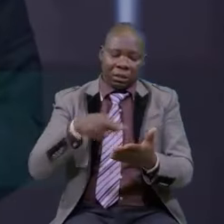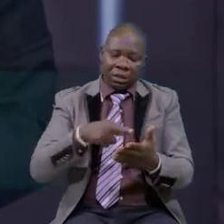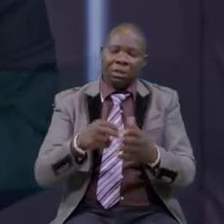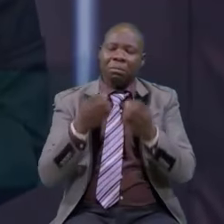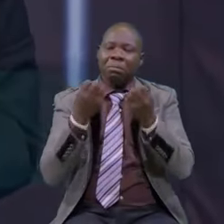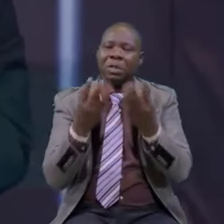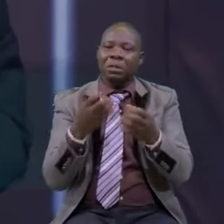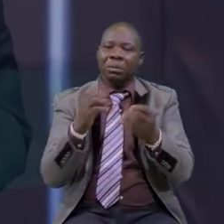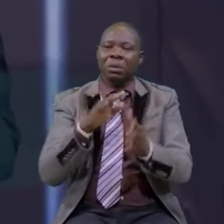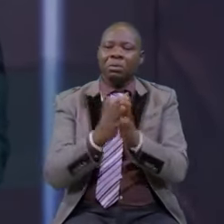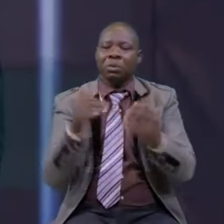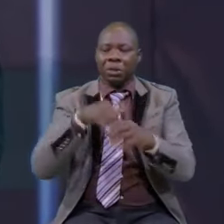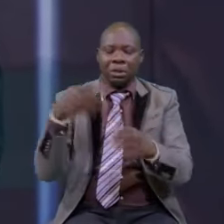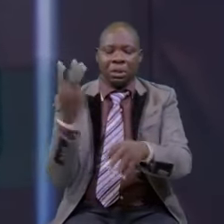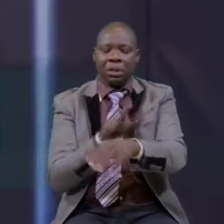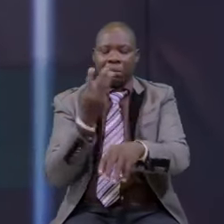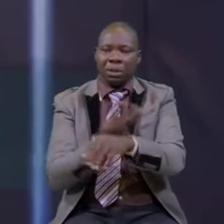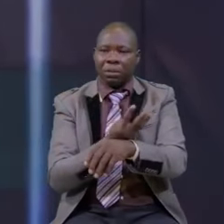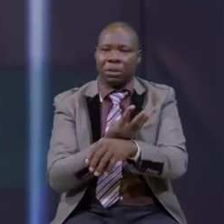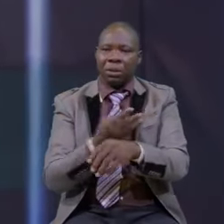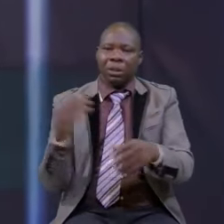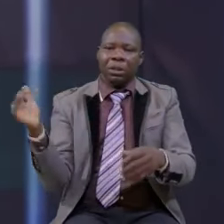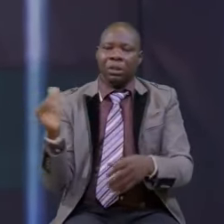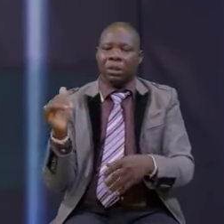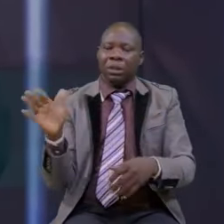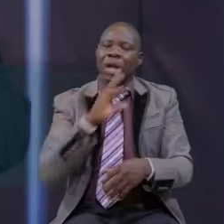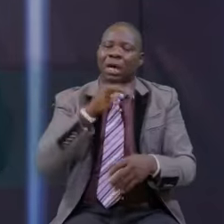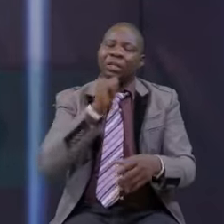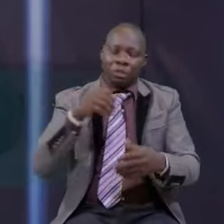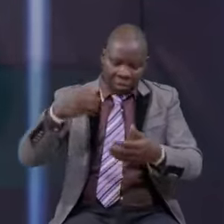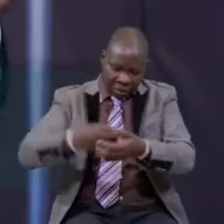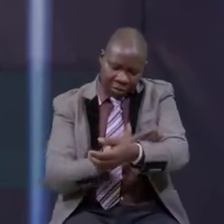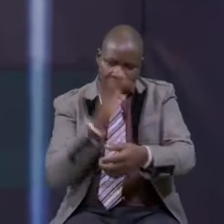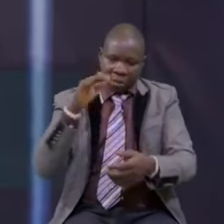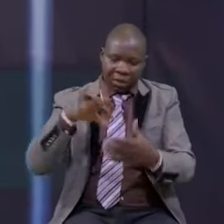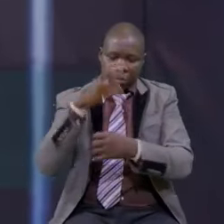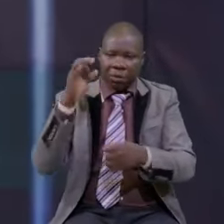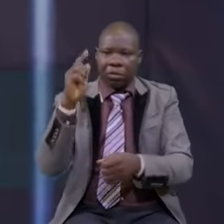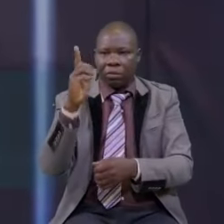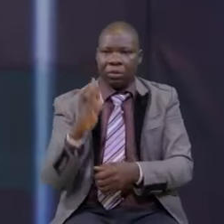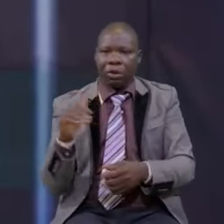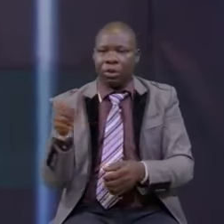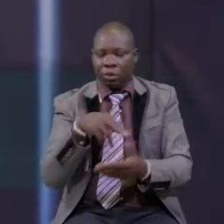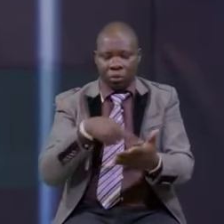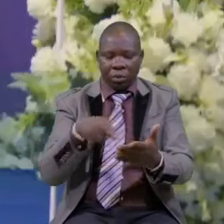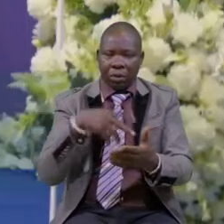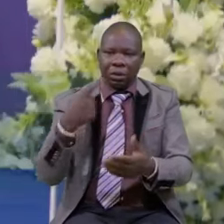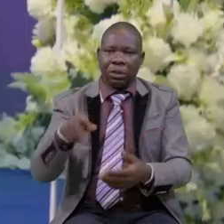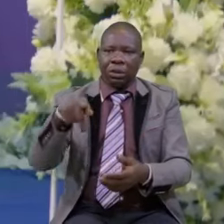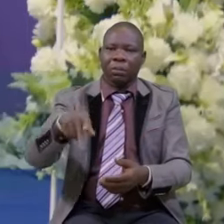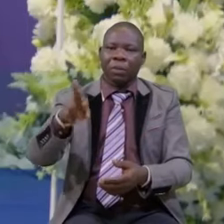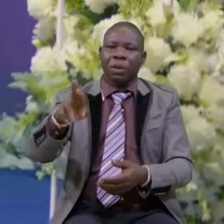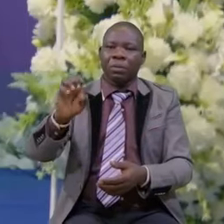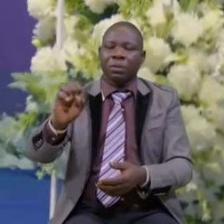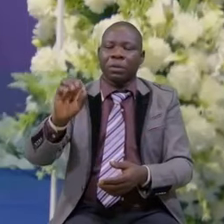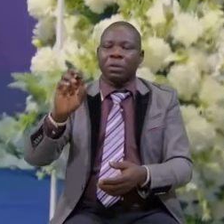in mathematics. They are not inspired by the Spirit of God. You read the preface, you read the